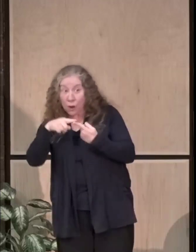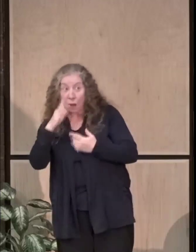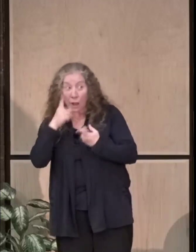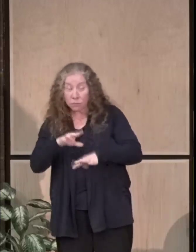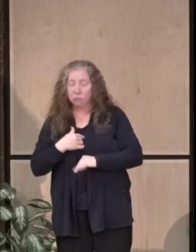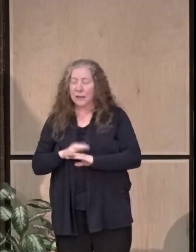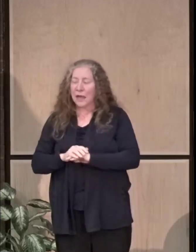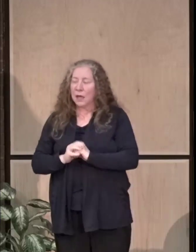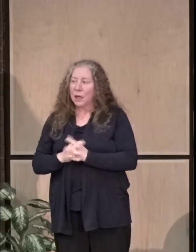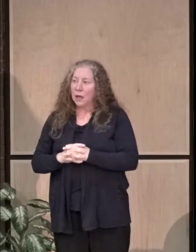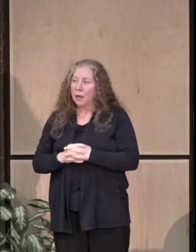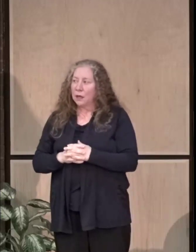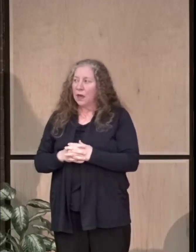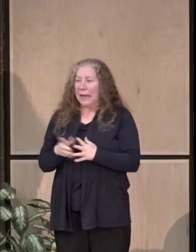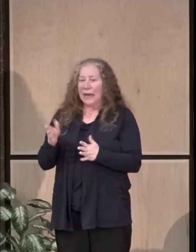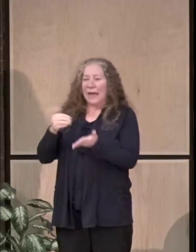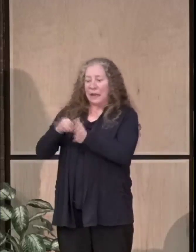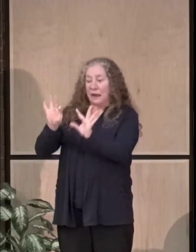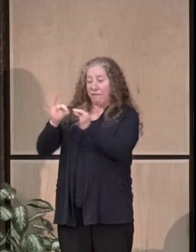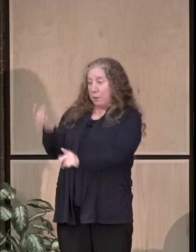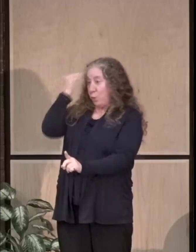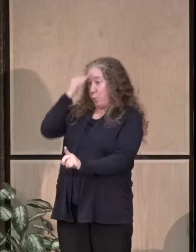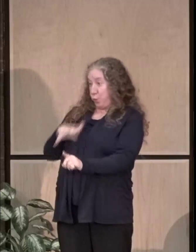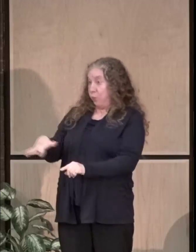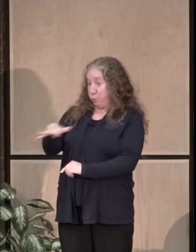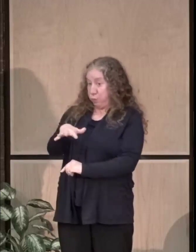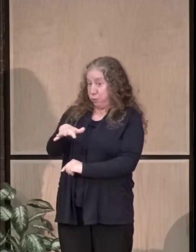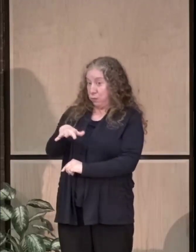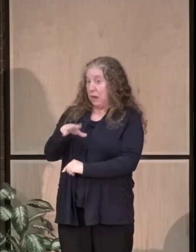That the coordinations were made and that the family was aware and that was the plan. Yes, sir.